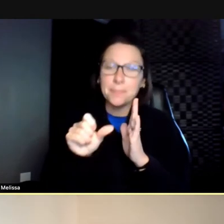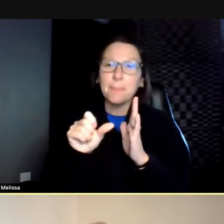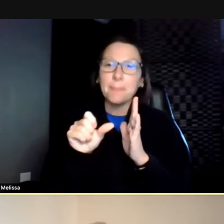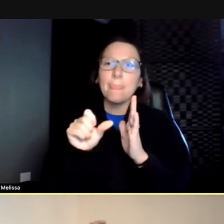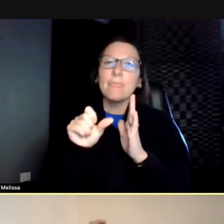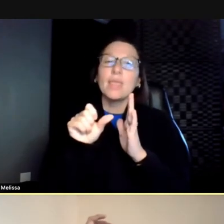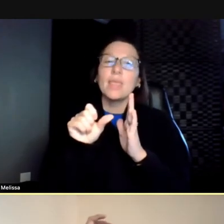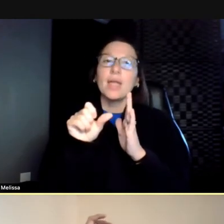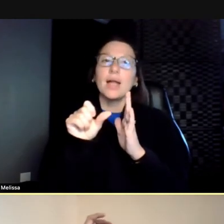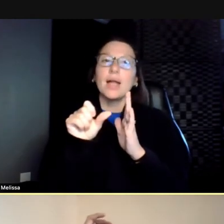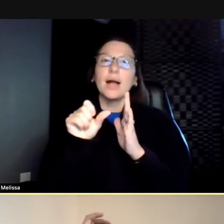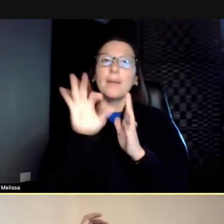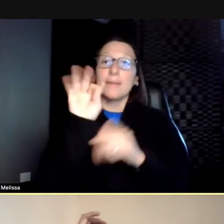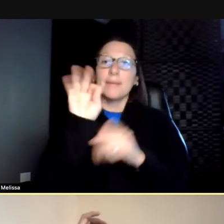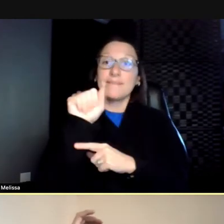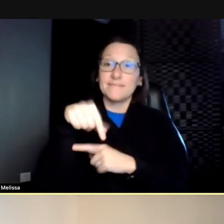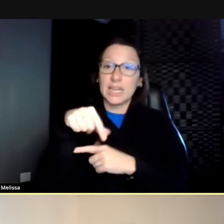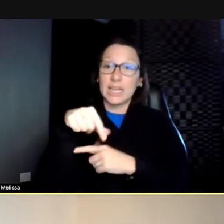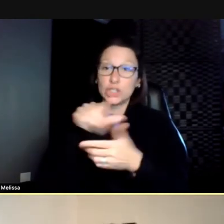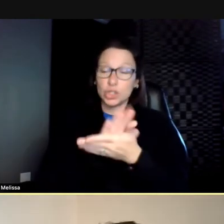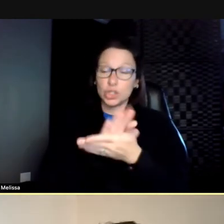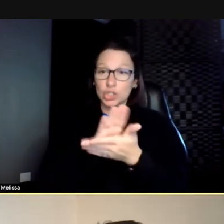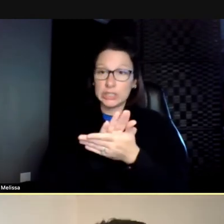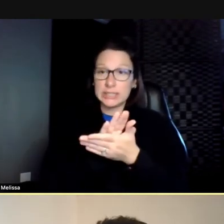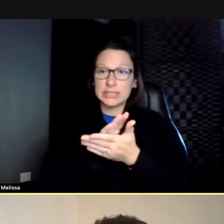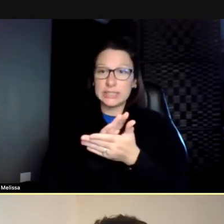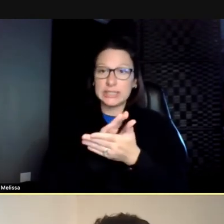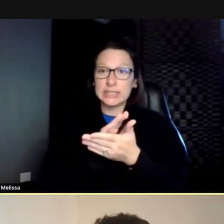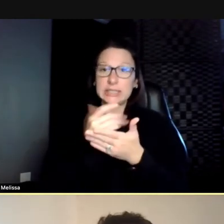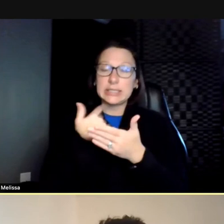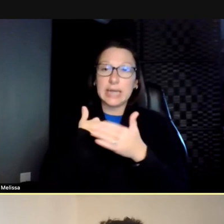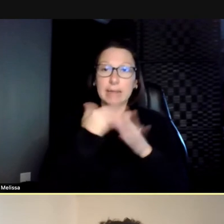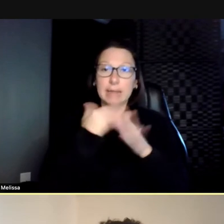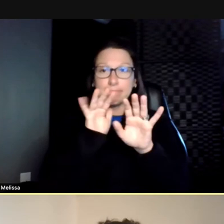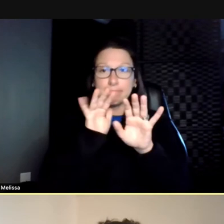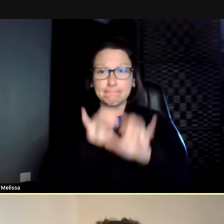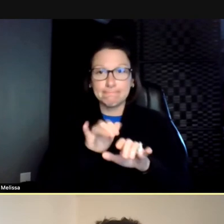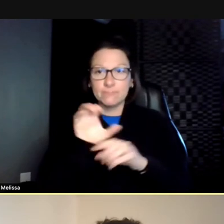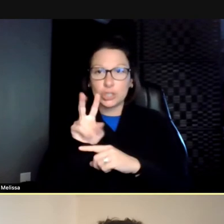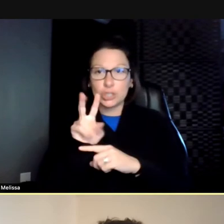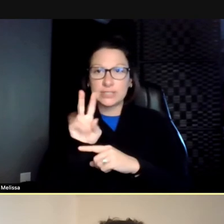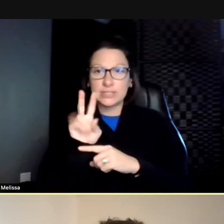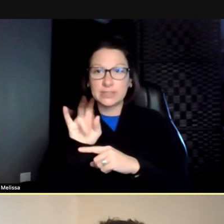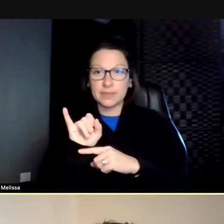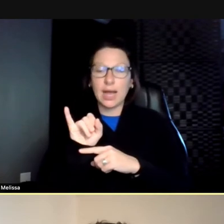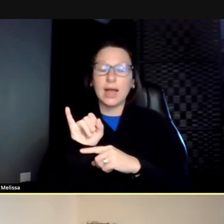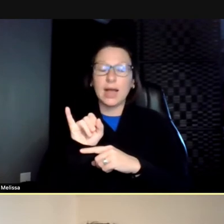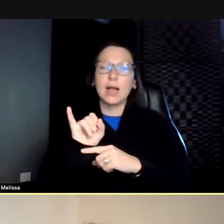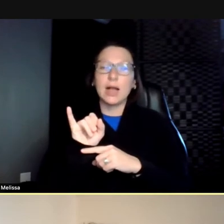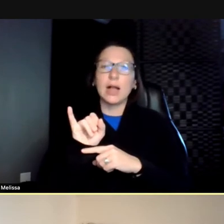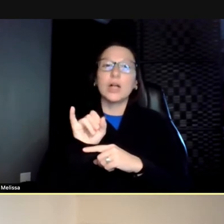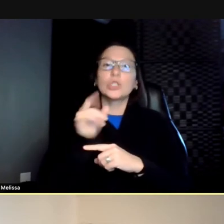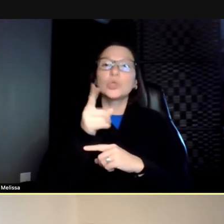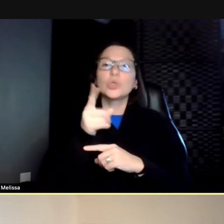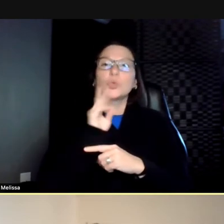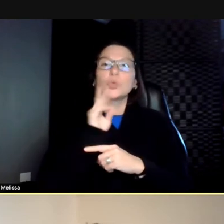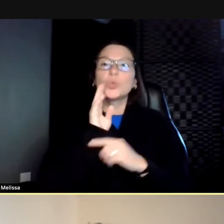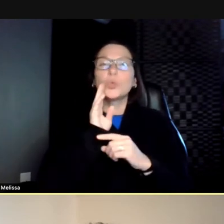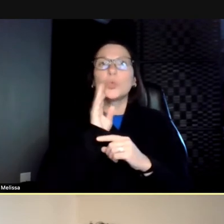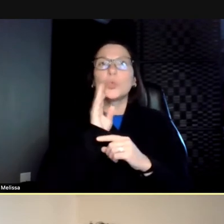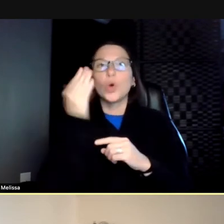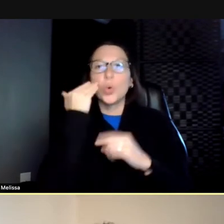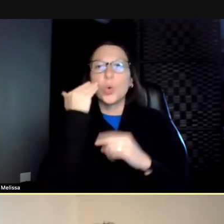2-page fact sheet that I made up on CVI to give you some go-to ways of explaining things,